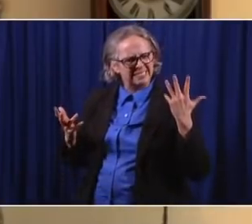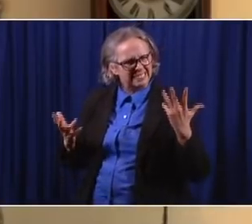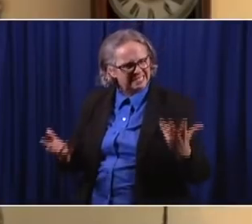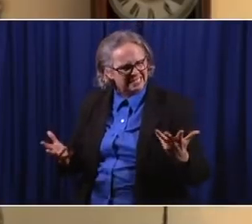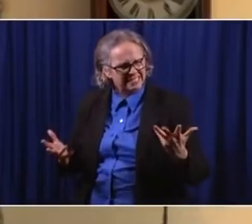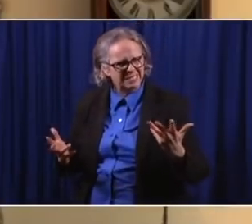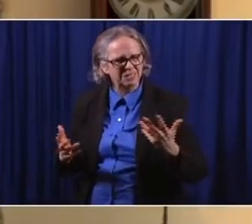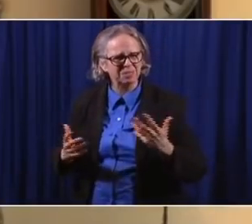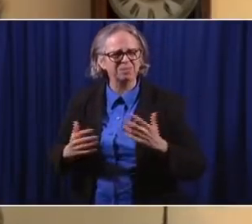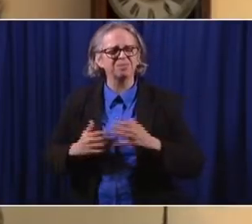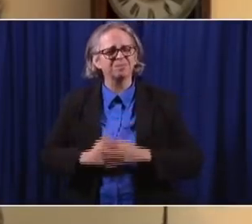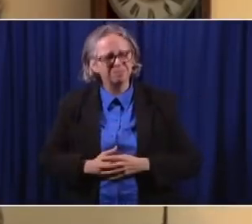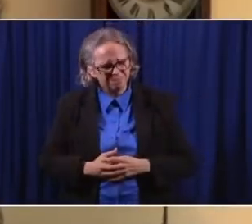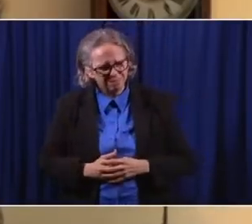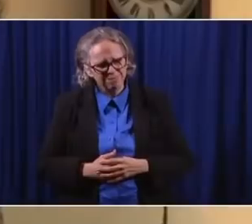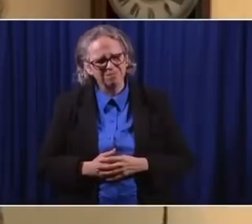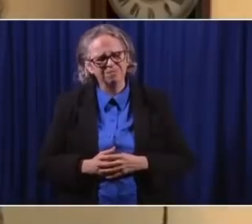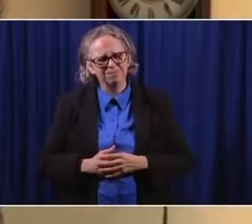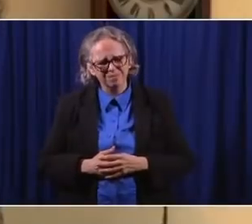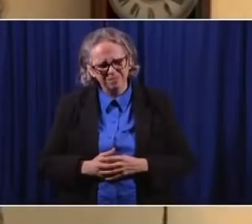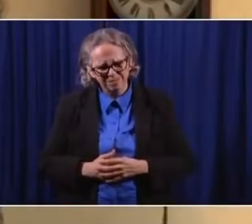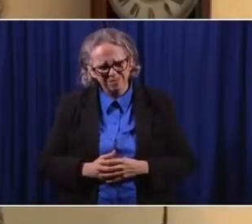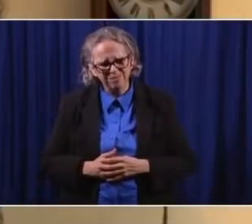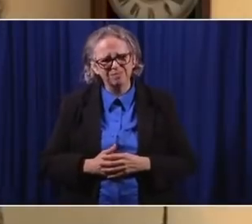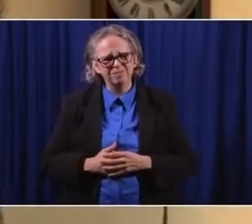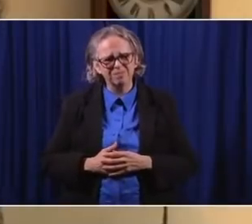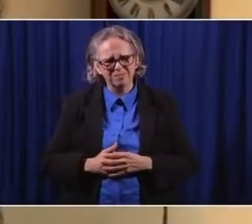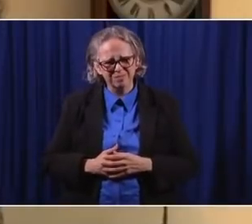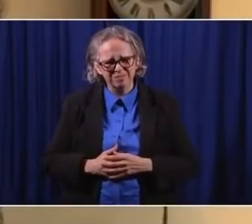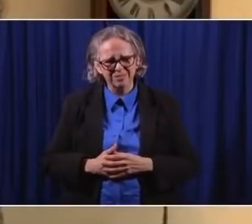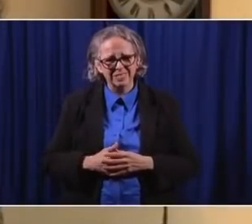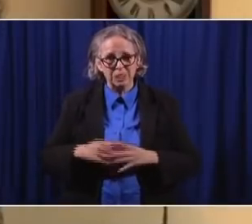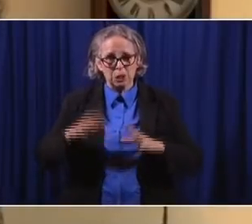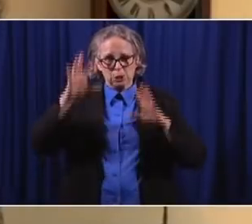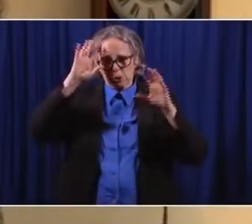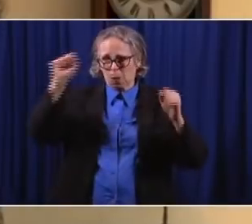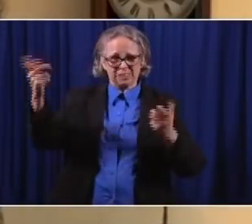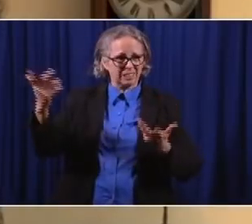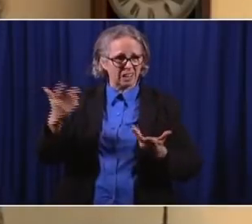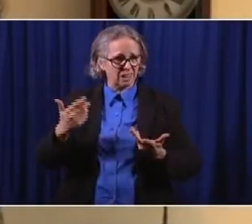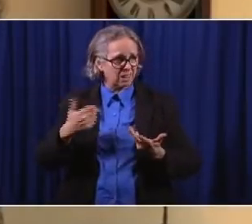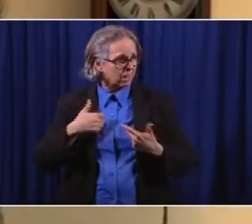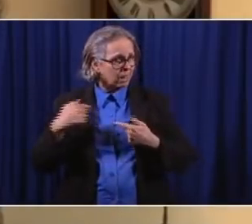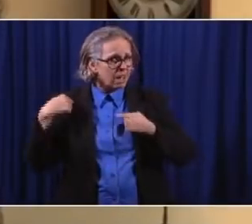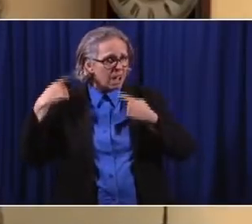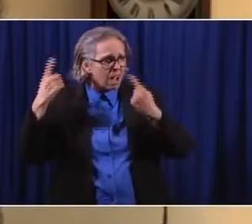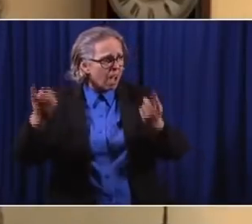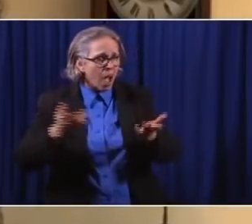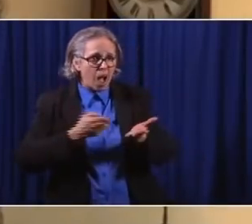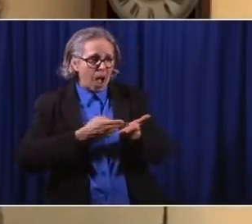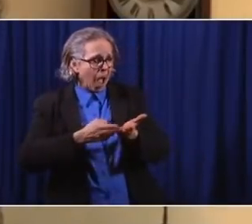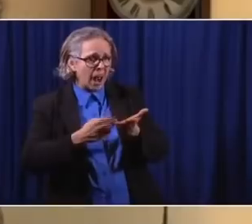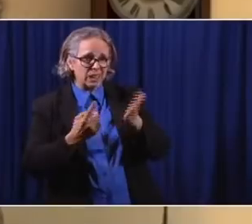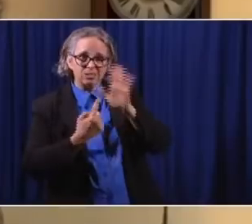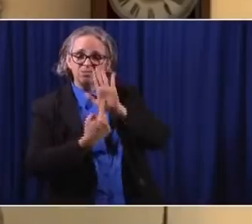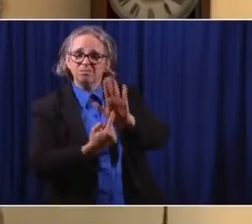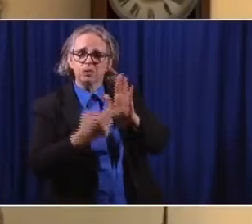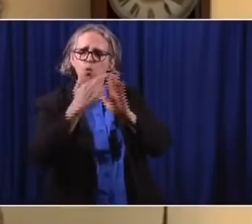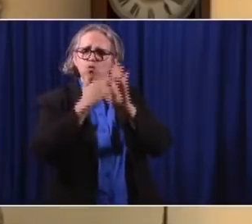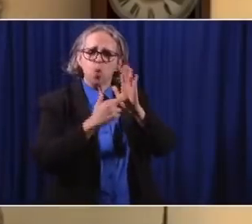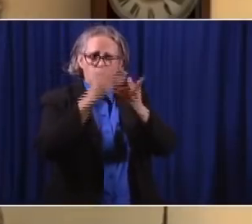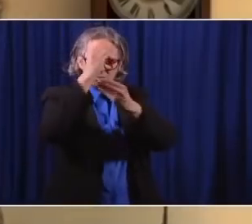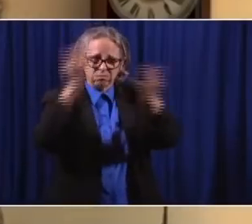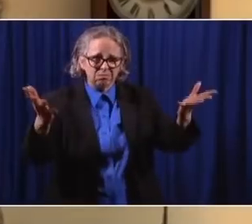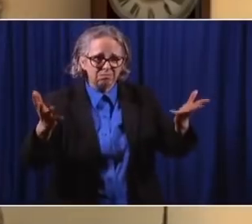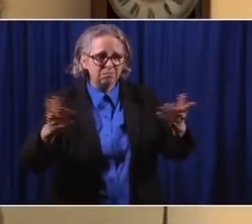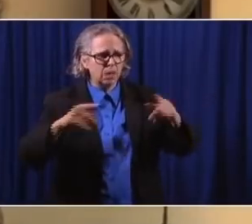He also pointed out that there were, he says, we're very transparent. We let everyone know what to expect. We have signs everywhere telling people what